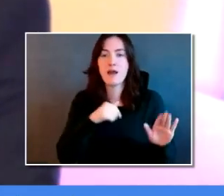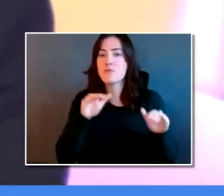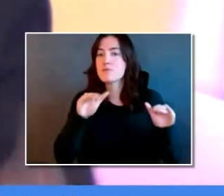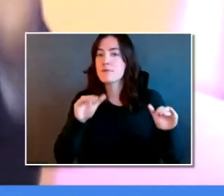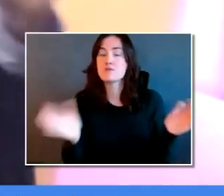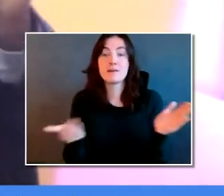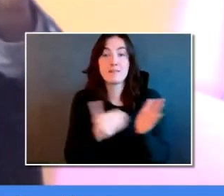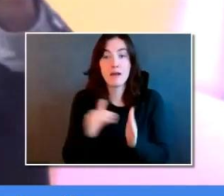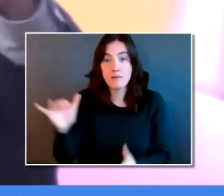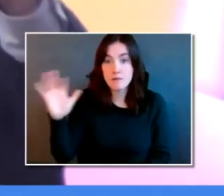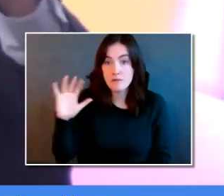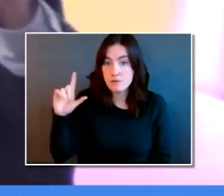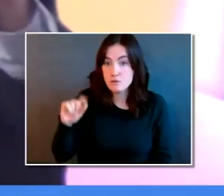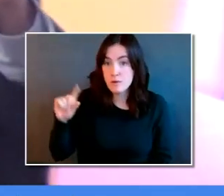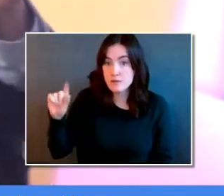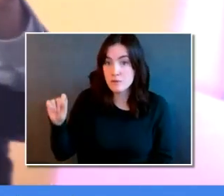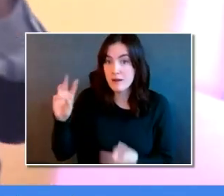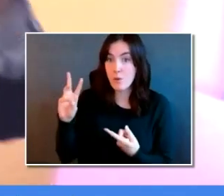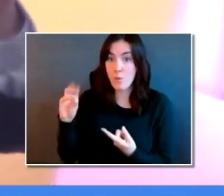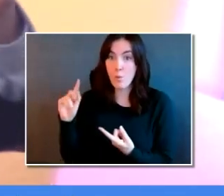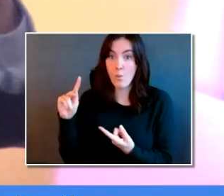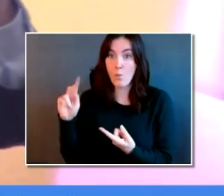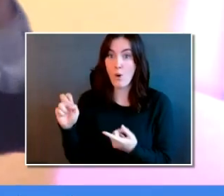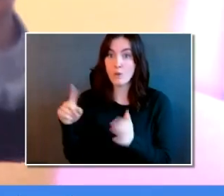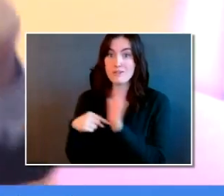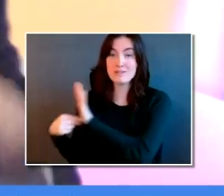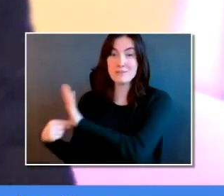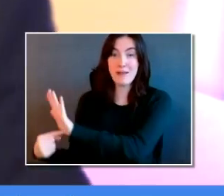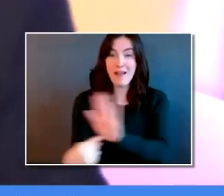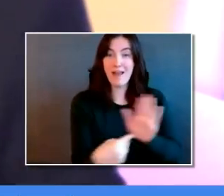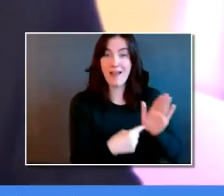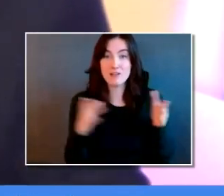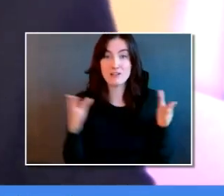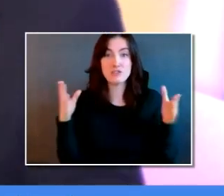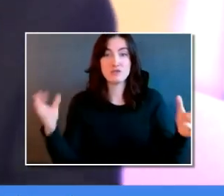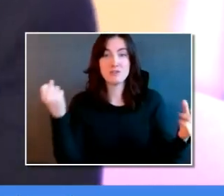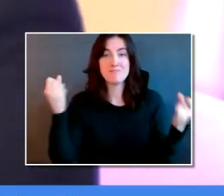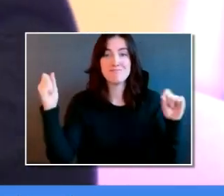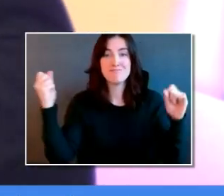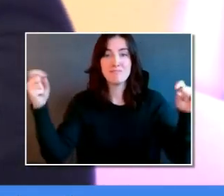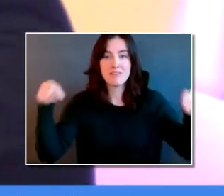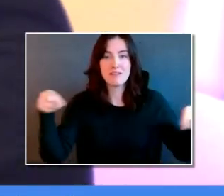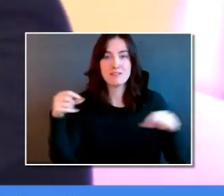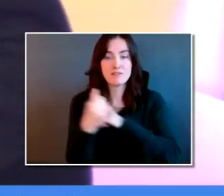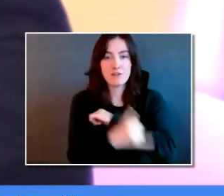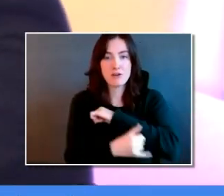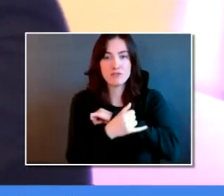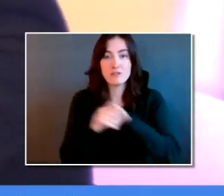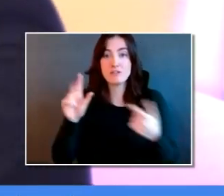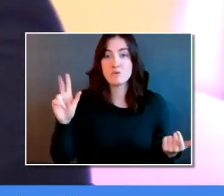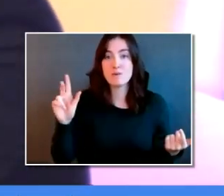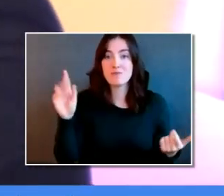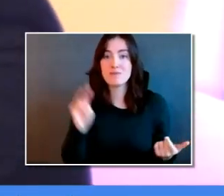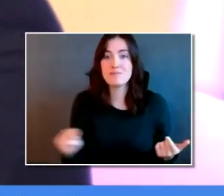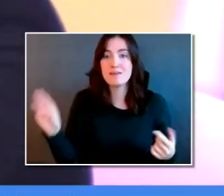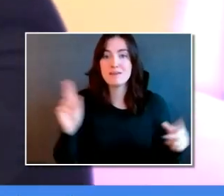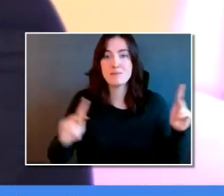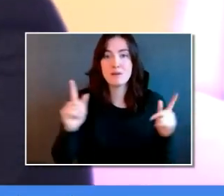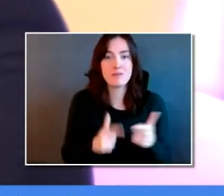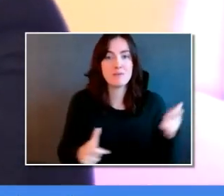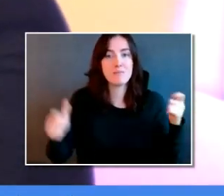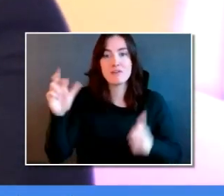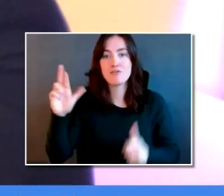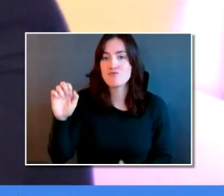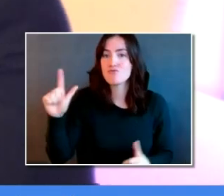2020, when wokeness was on display in the streets of this country, 23 million people in the largest racial